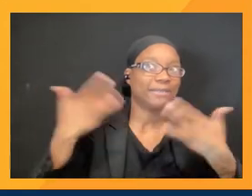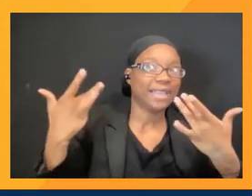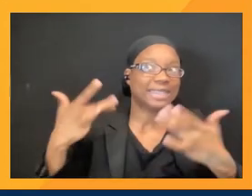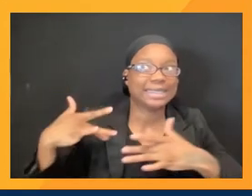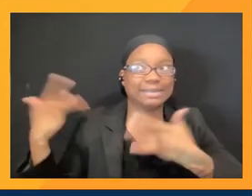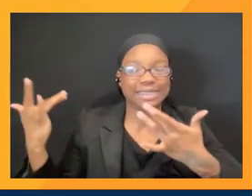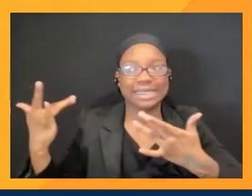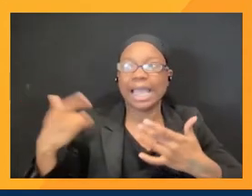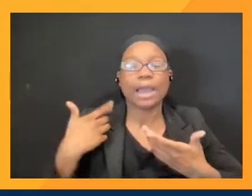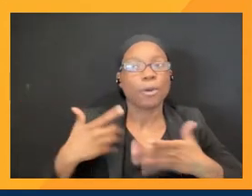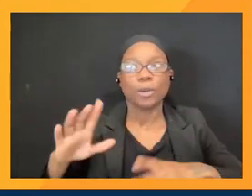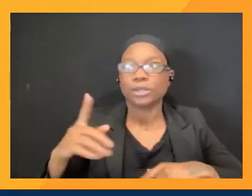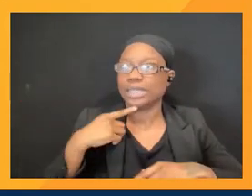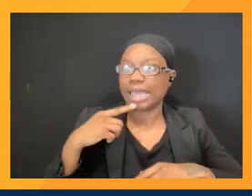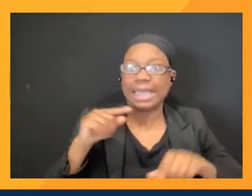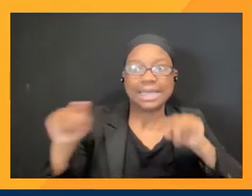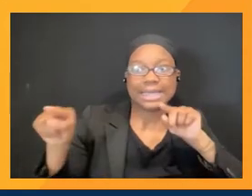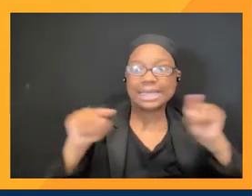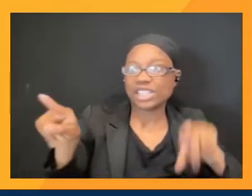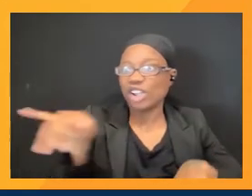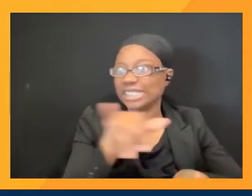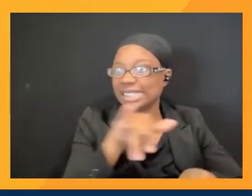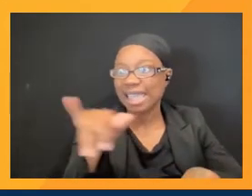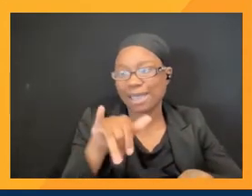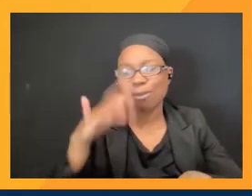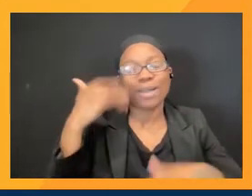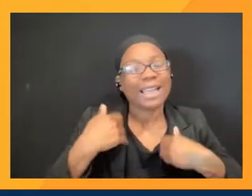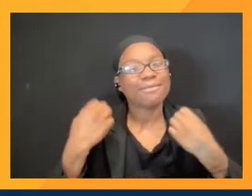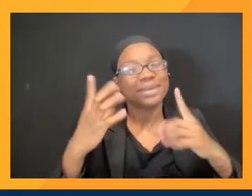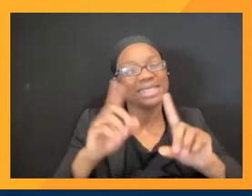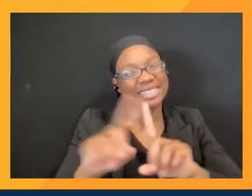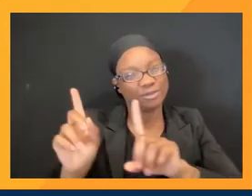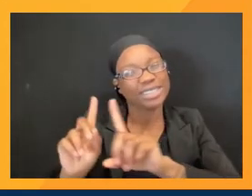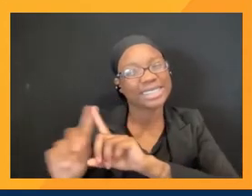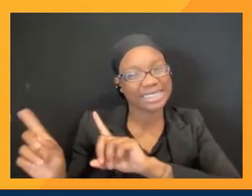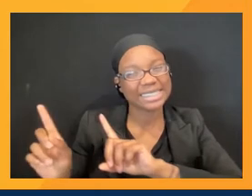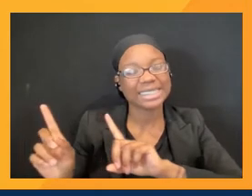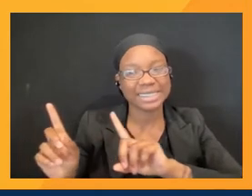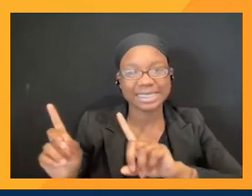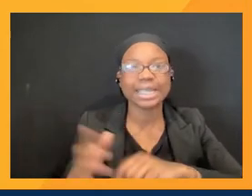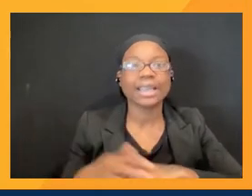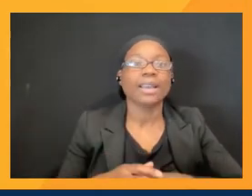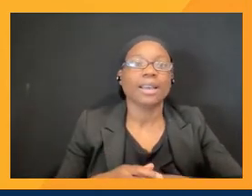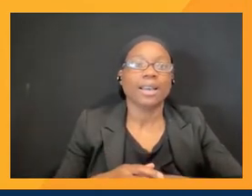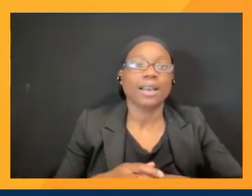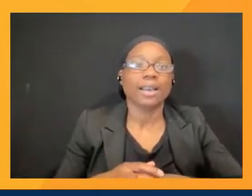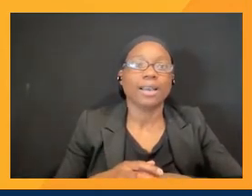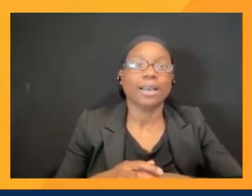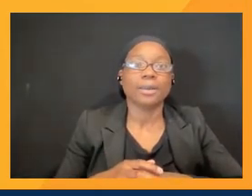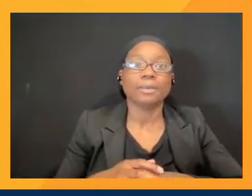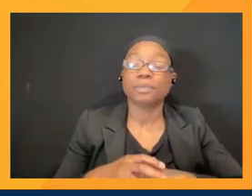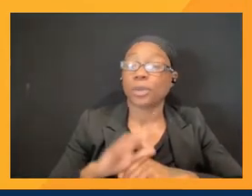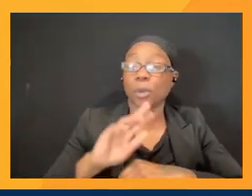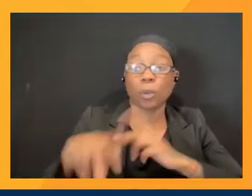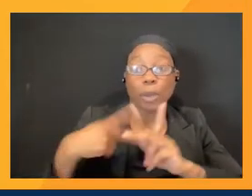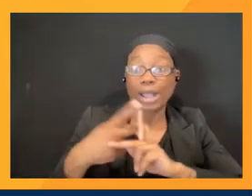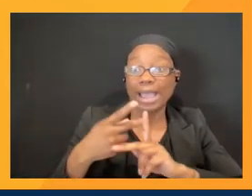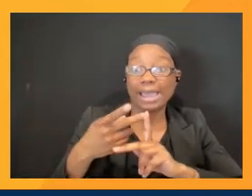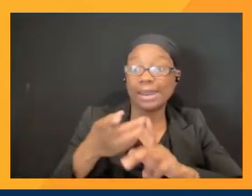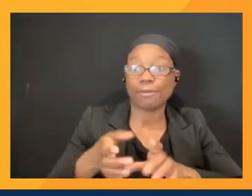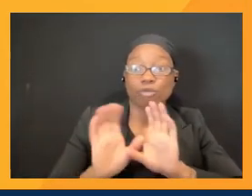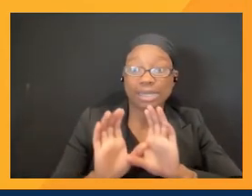and other disaster recovery companies and organizations to allow people to stay free on the Airbnb platform, right? That came out from a